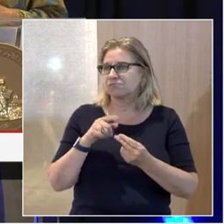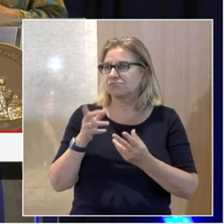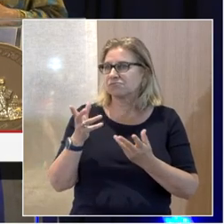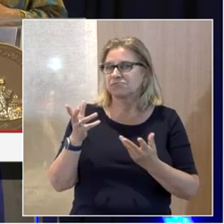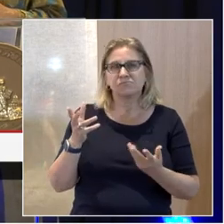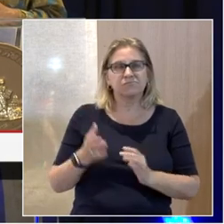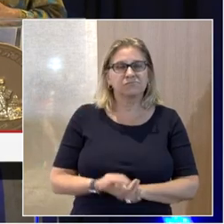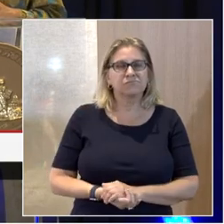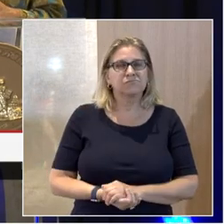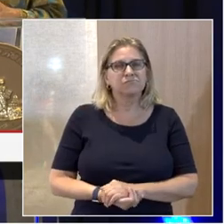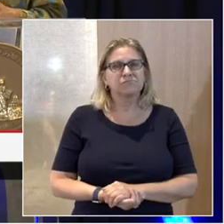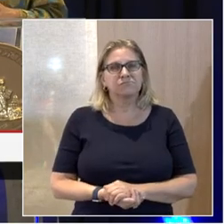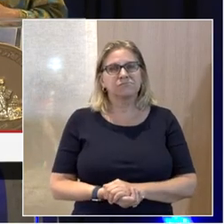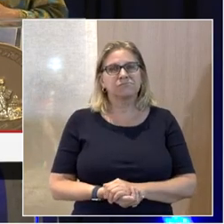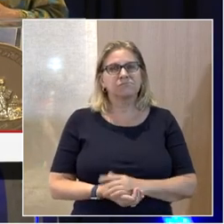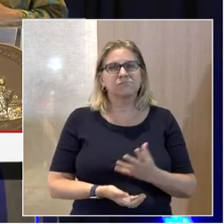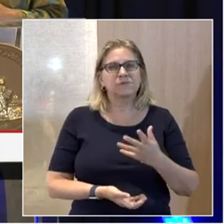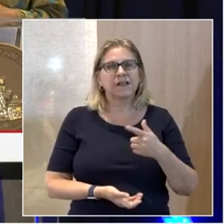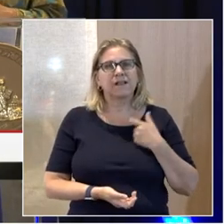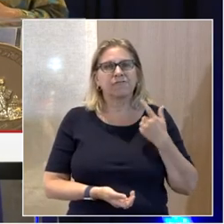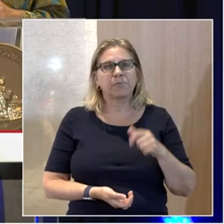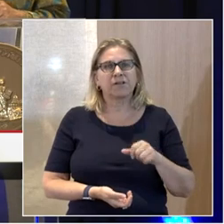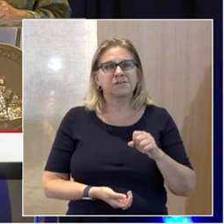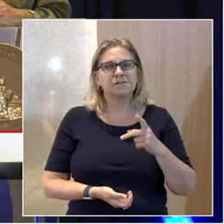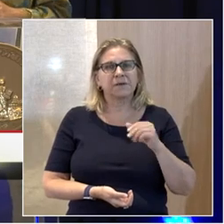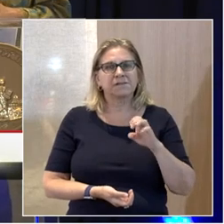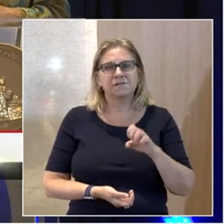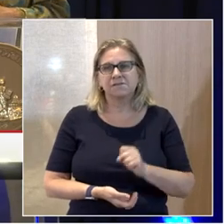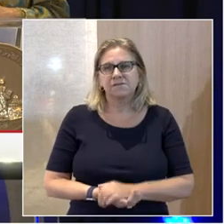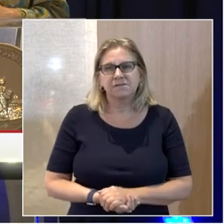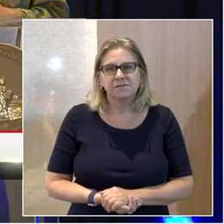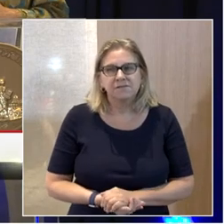be a livable neighborhood for you? Yes.